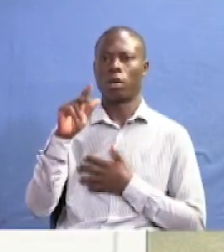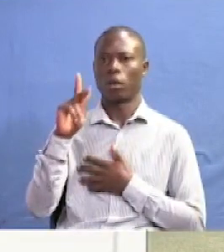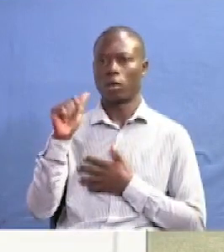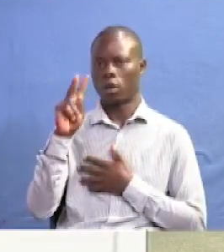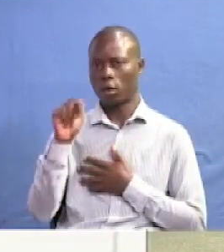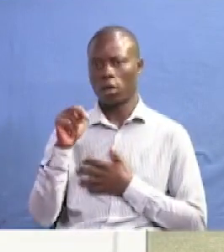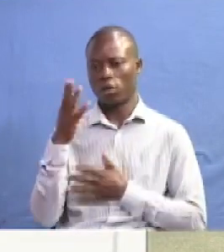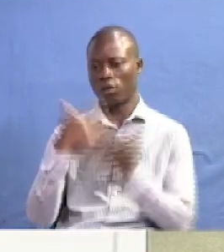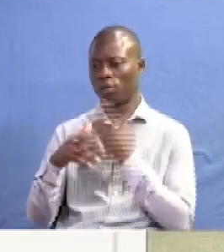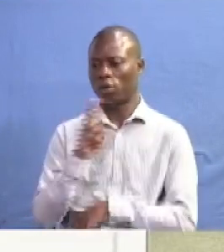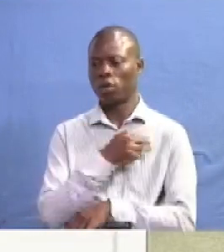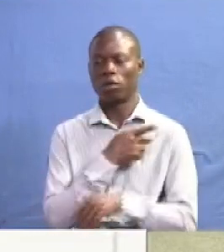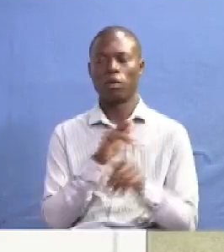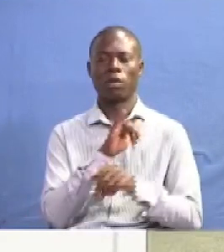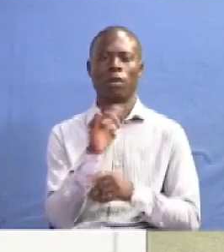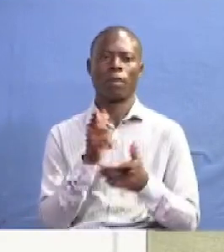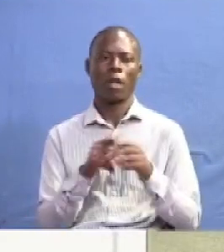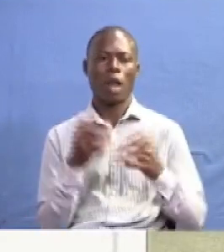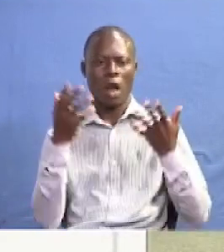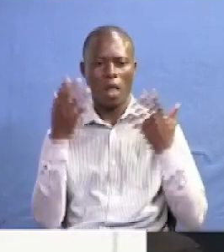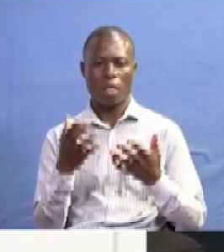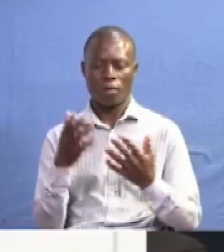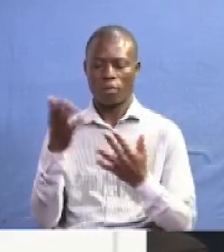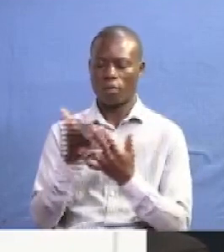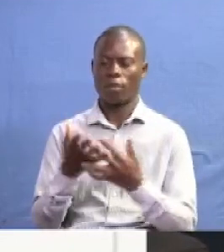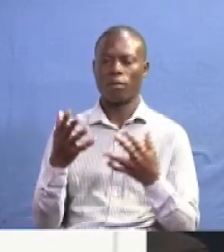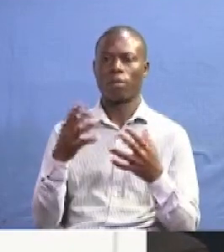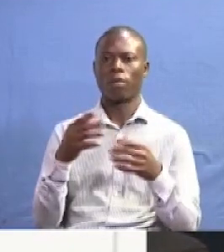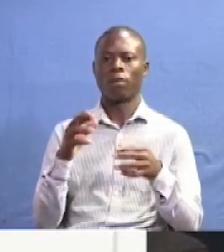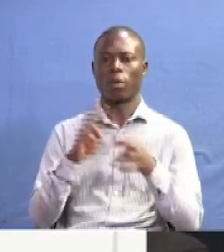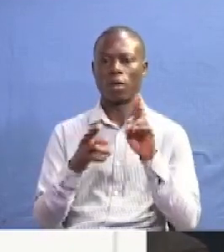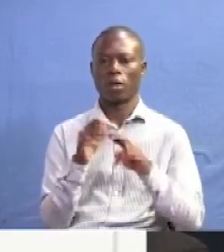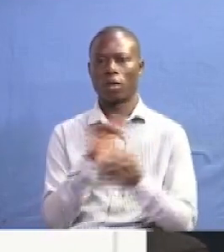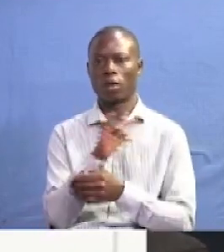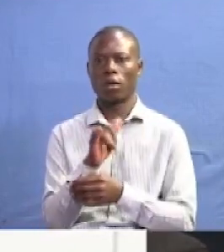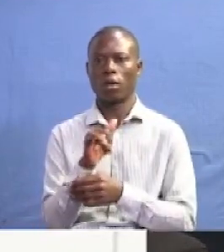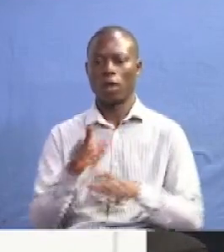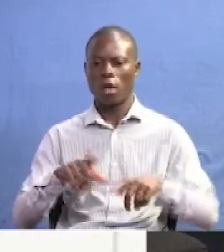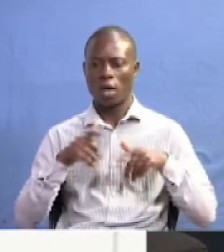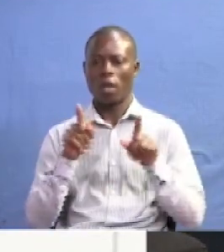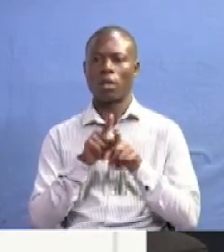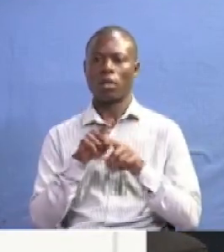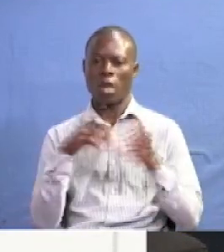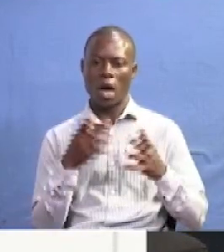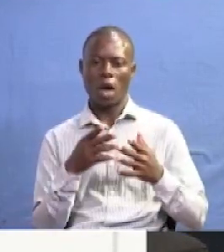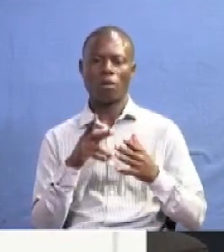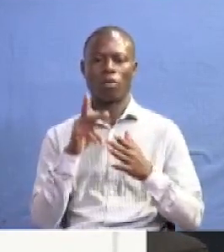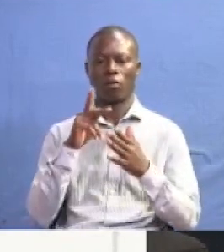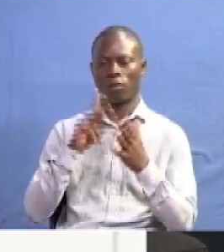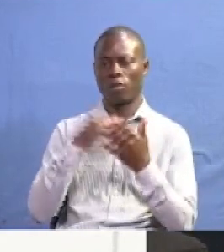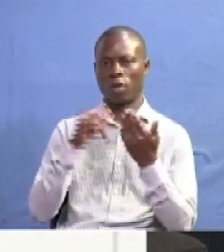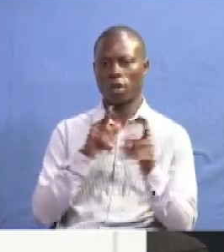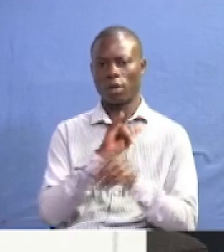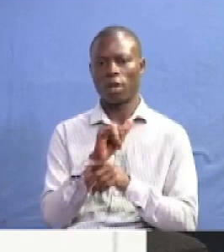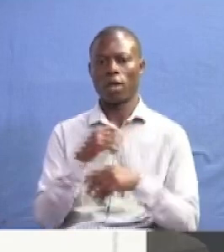One of the organizations heavily creating impact on the patients' lives is the Endometriosis Foundation of Kenya,